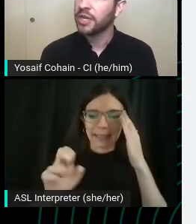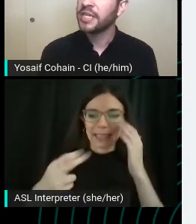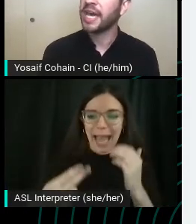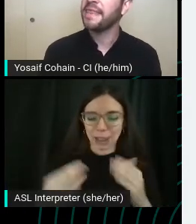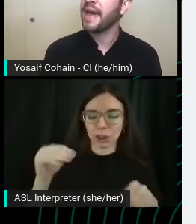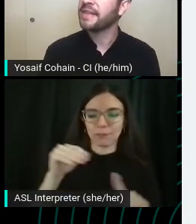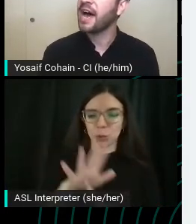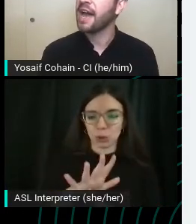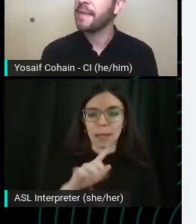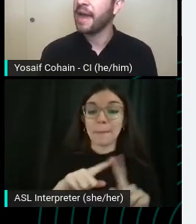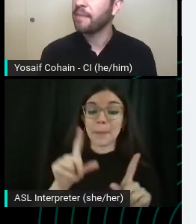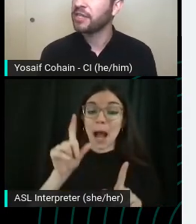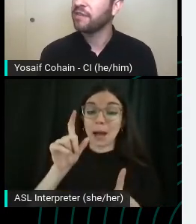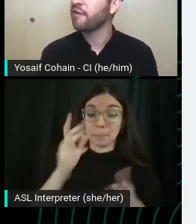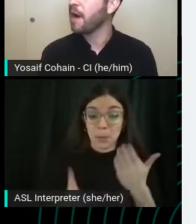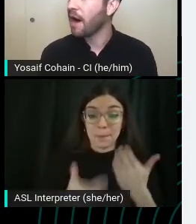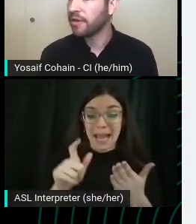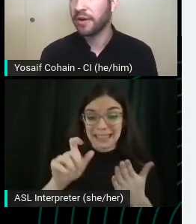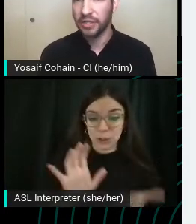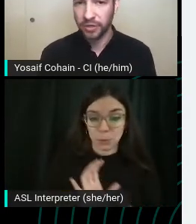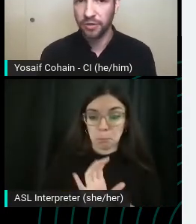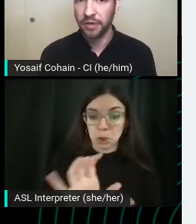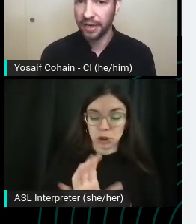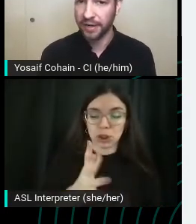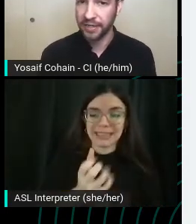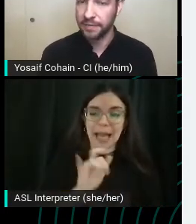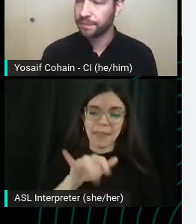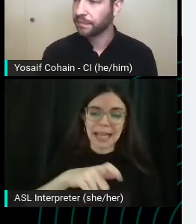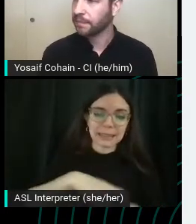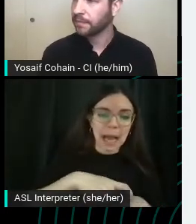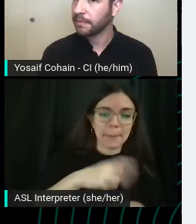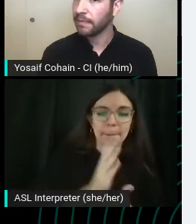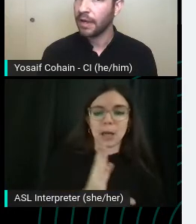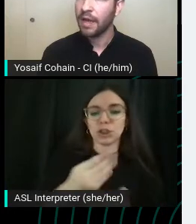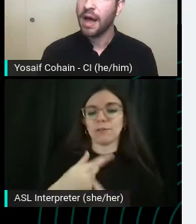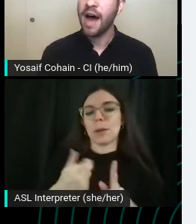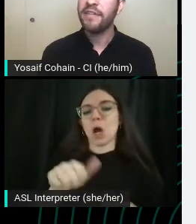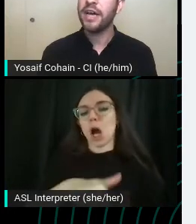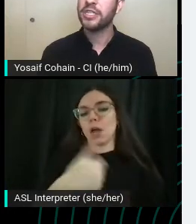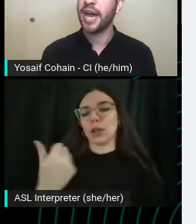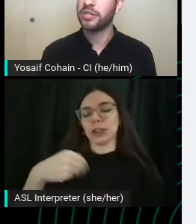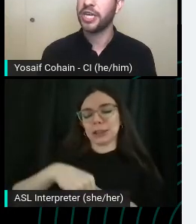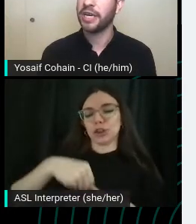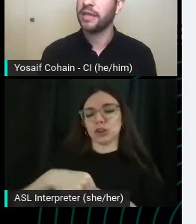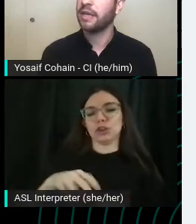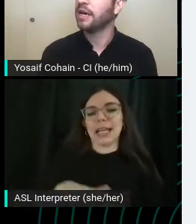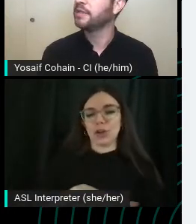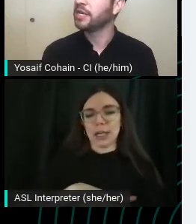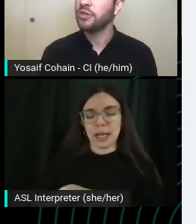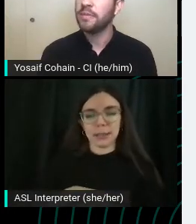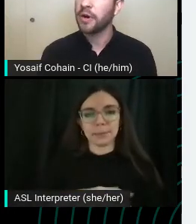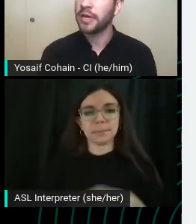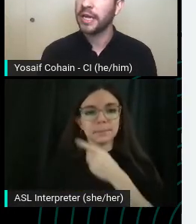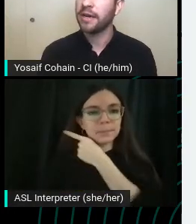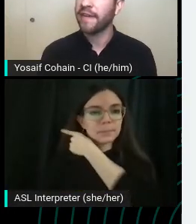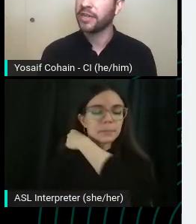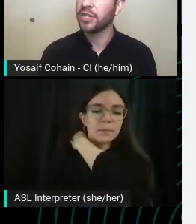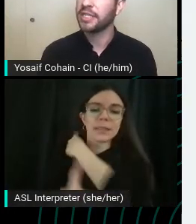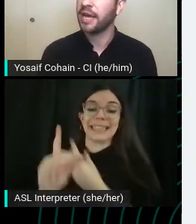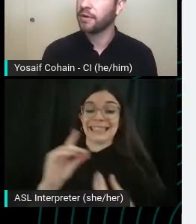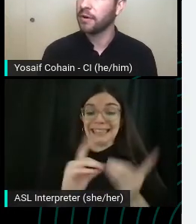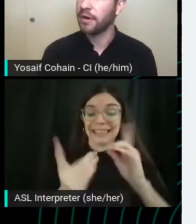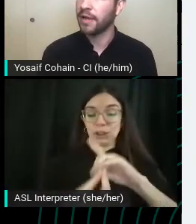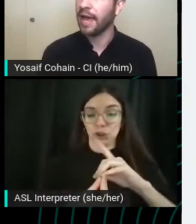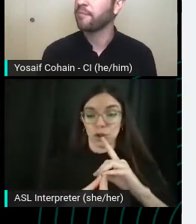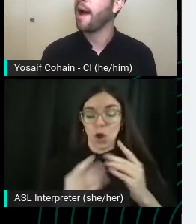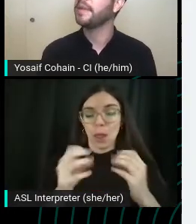push to get that time and budget from other internal areas. Avinash Kaushik, the digital marketing evangelist